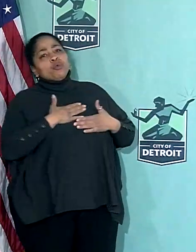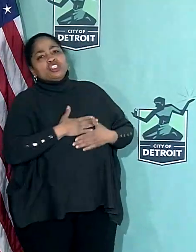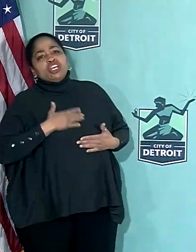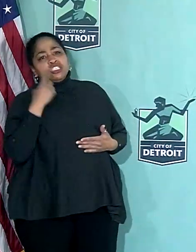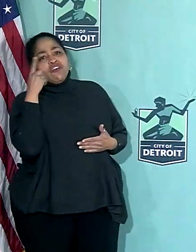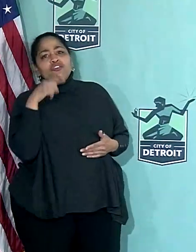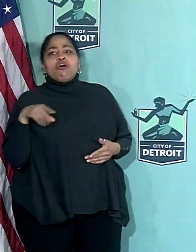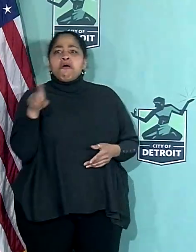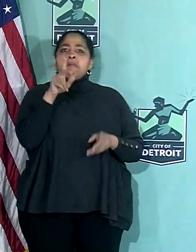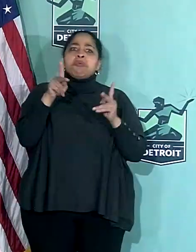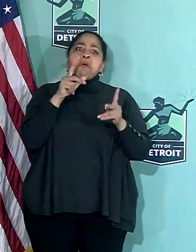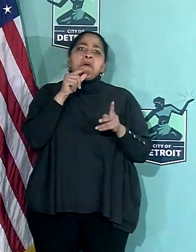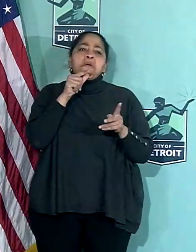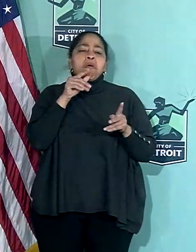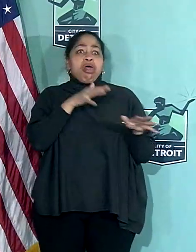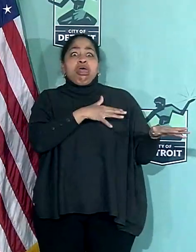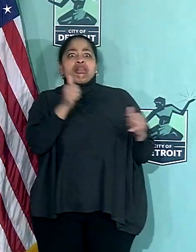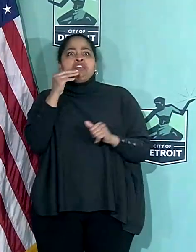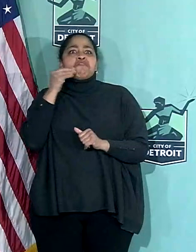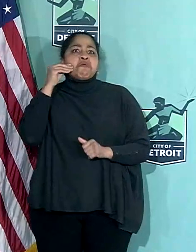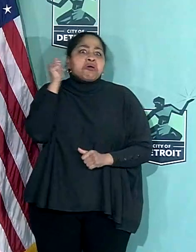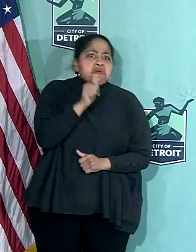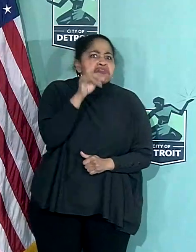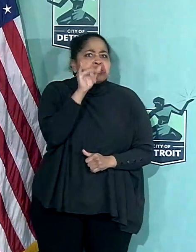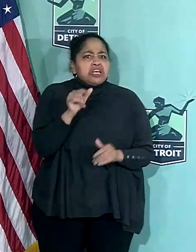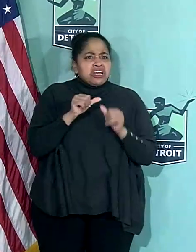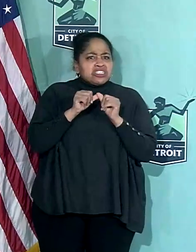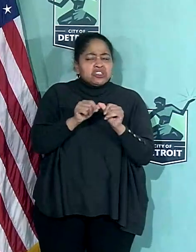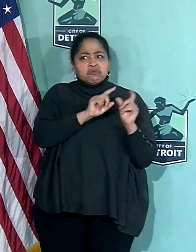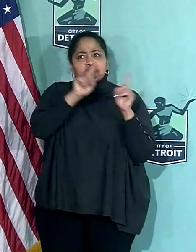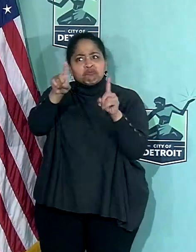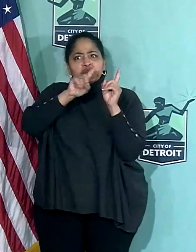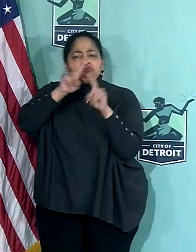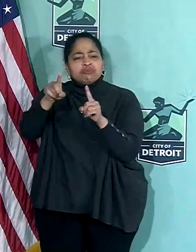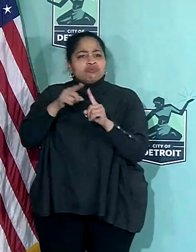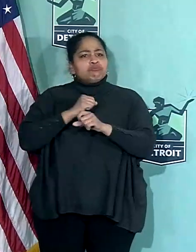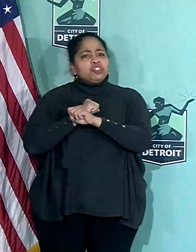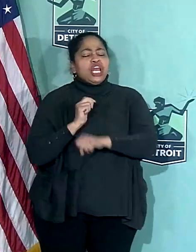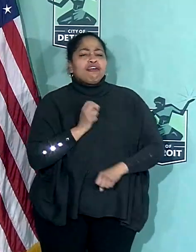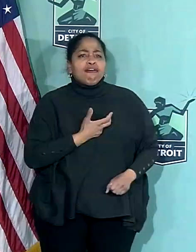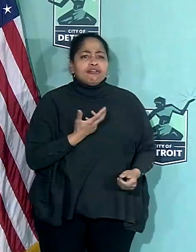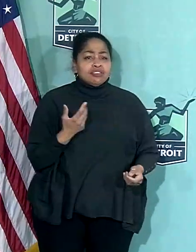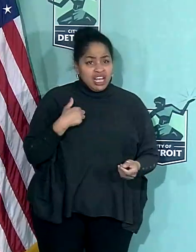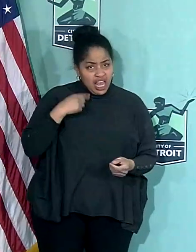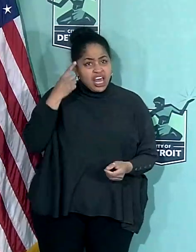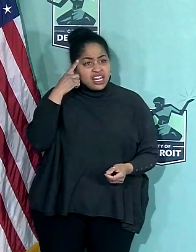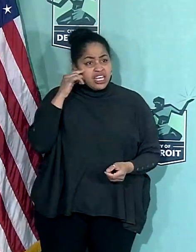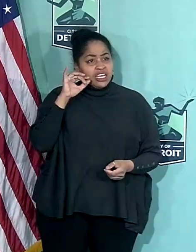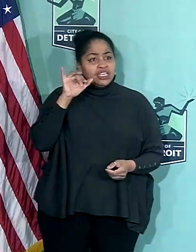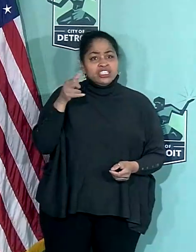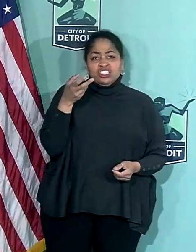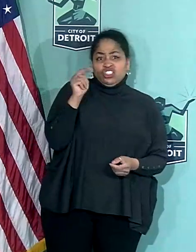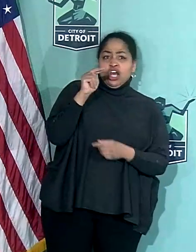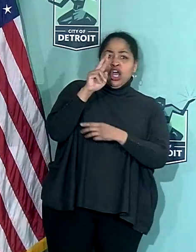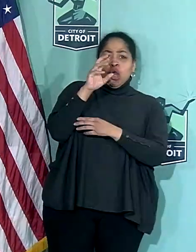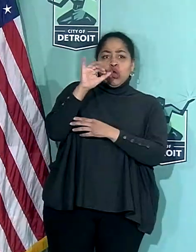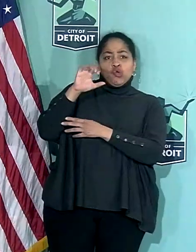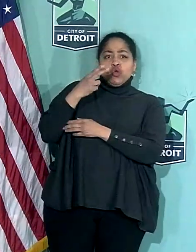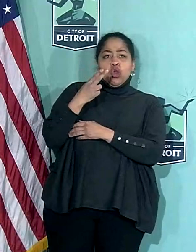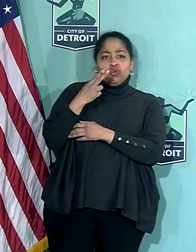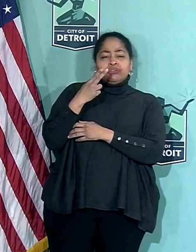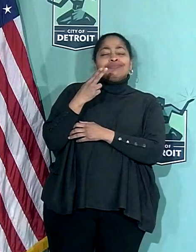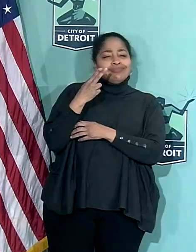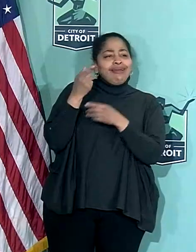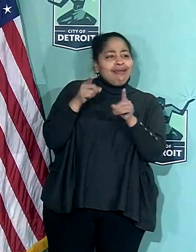for the folks who left their house every day and did go out there to protect us. And I believe John Roach has managed to get a